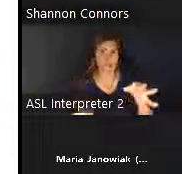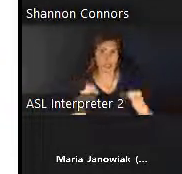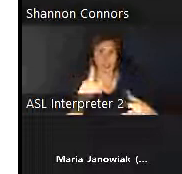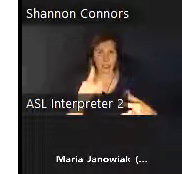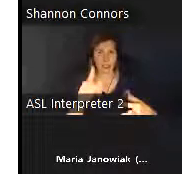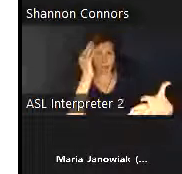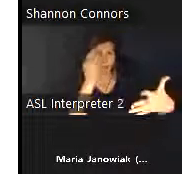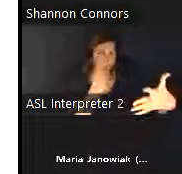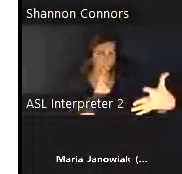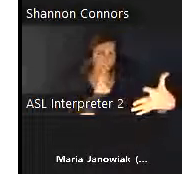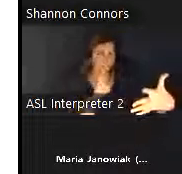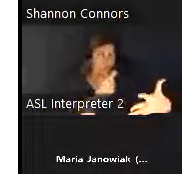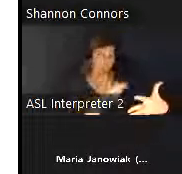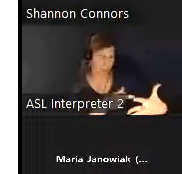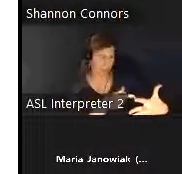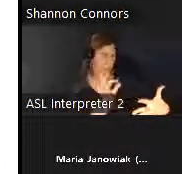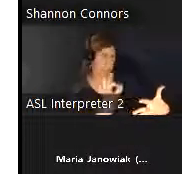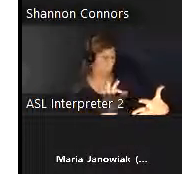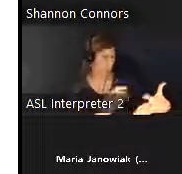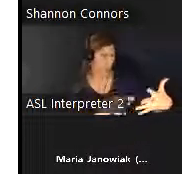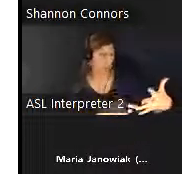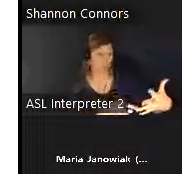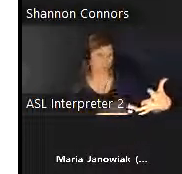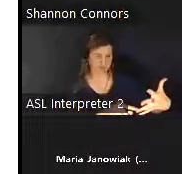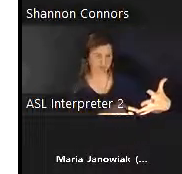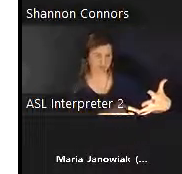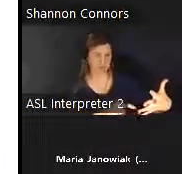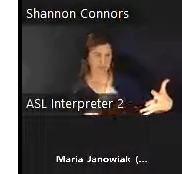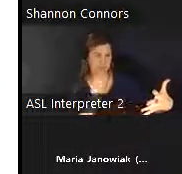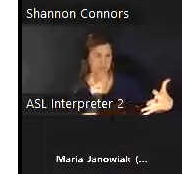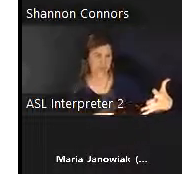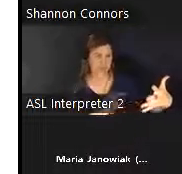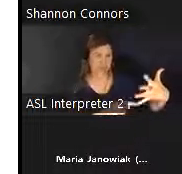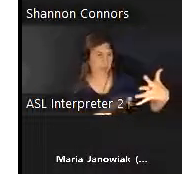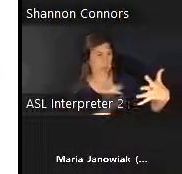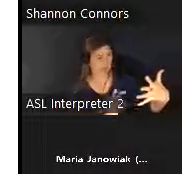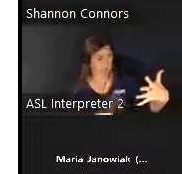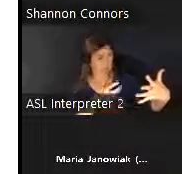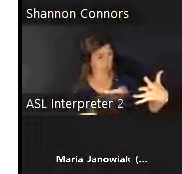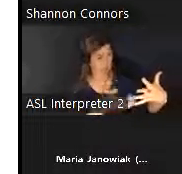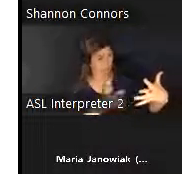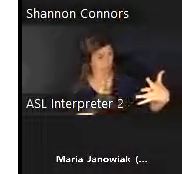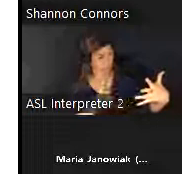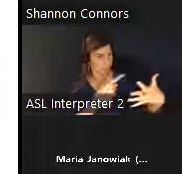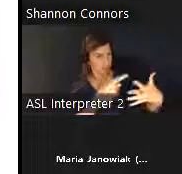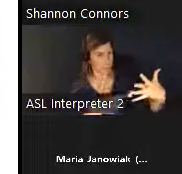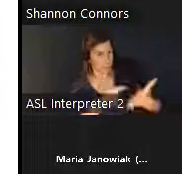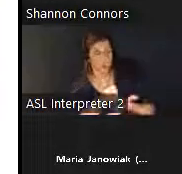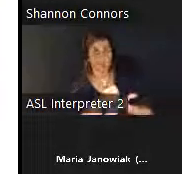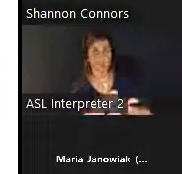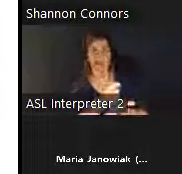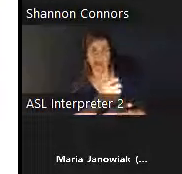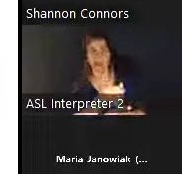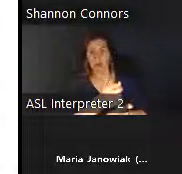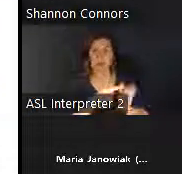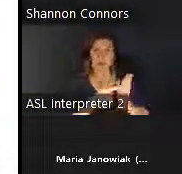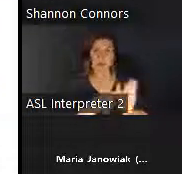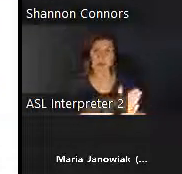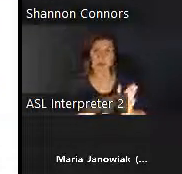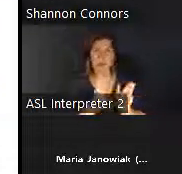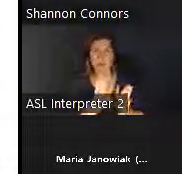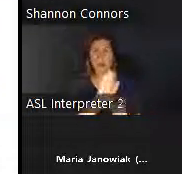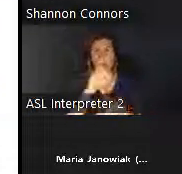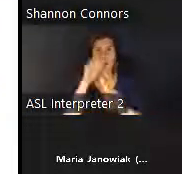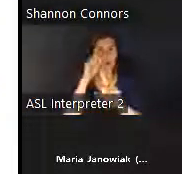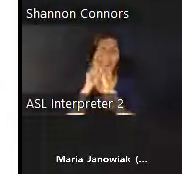and choose what makes the most sense and to use the menu as a help, as a way to assist you express your intent or find